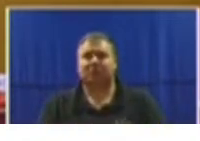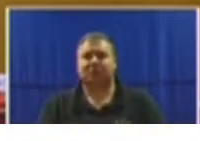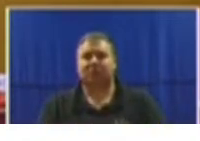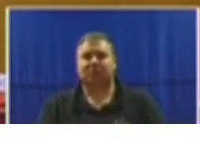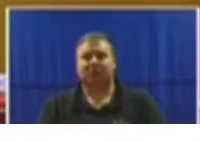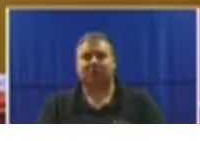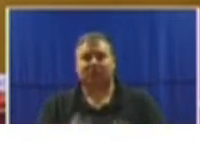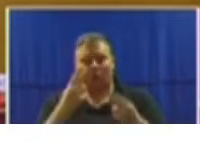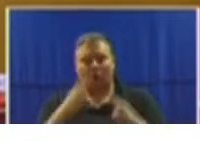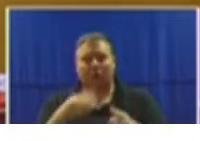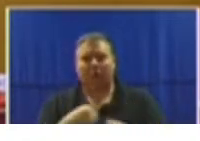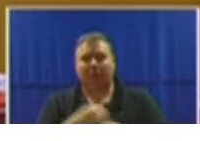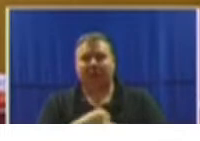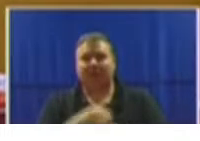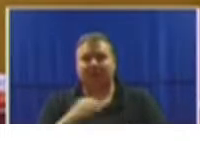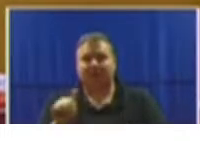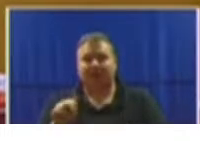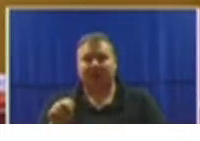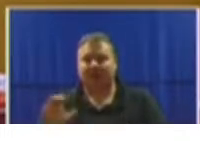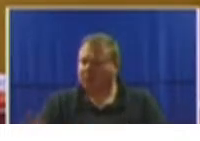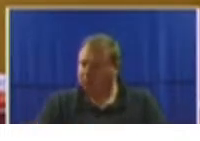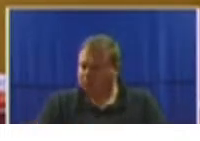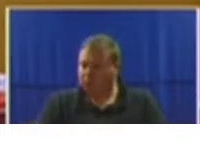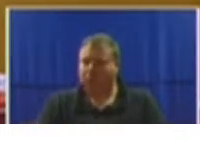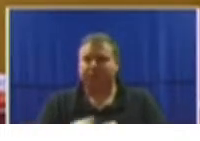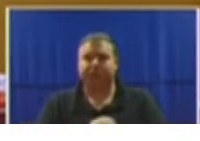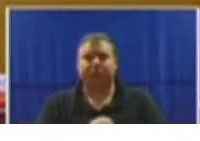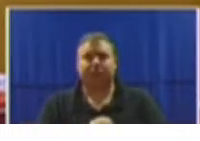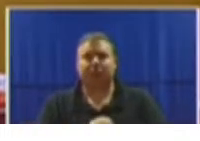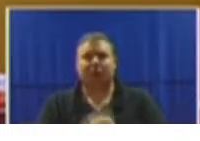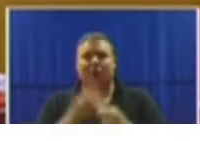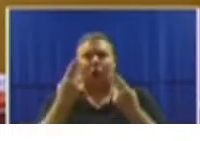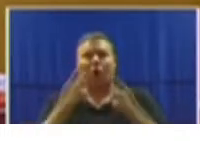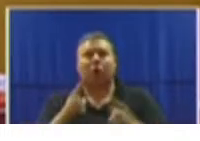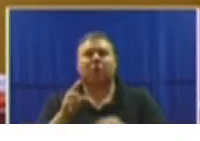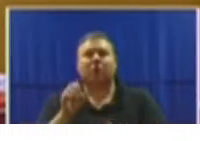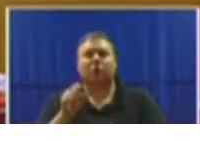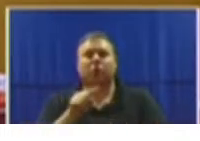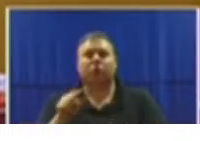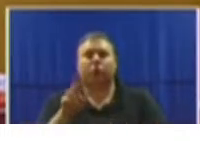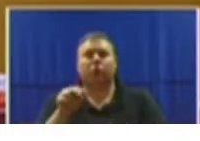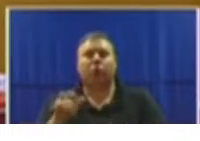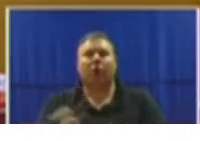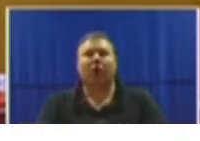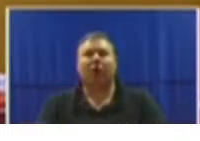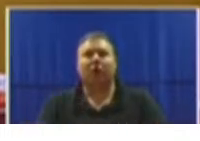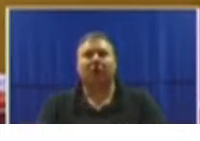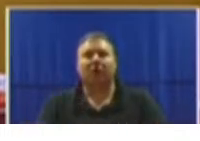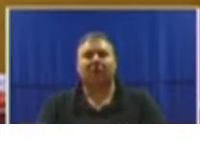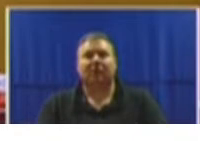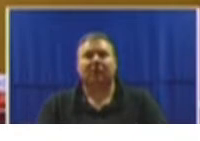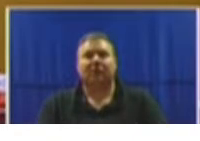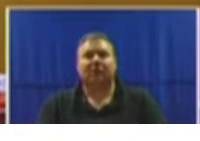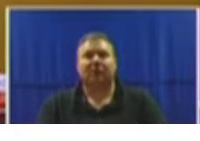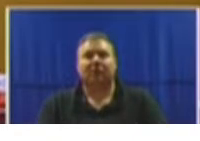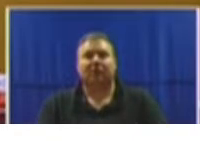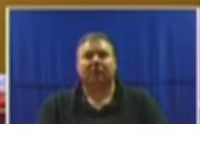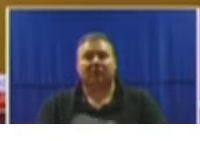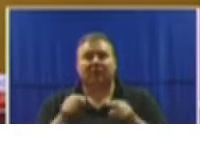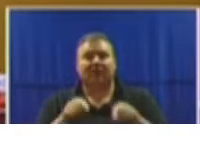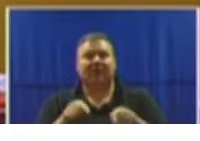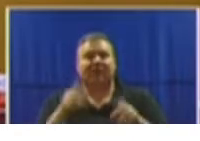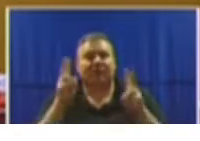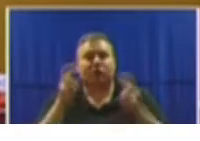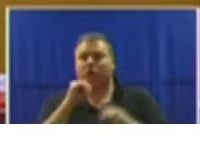Honorable members of the ANC, Honorable Zungula, this matter is not sub judice.